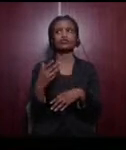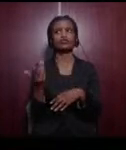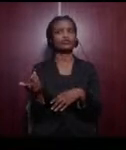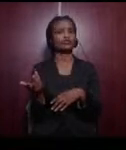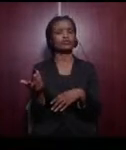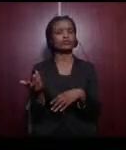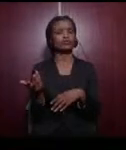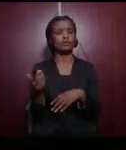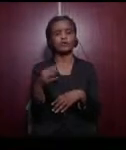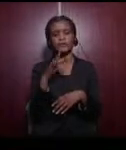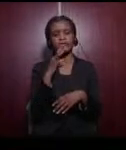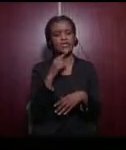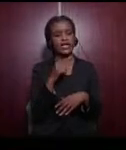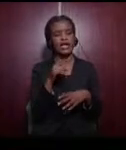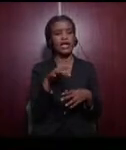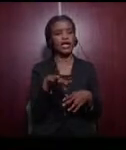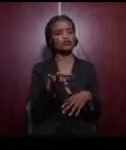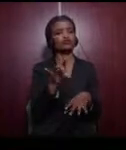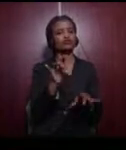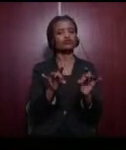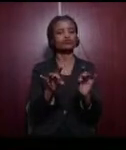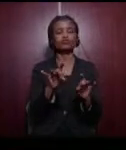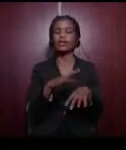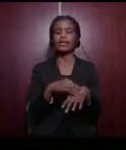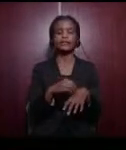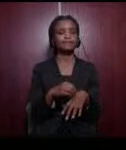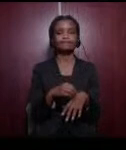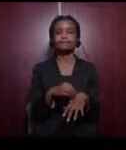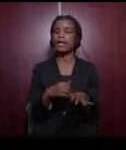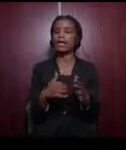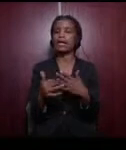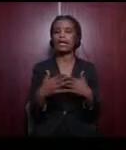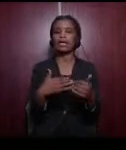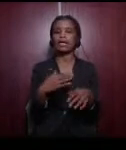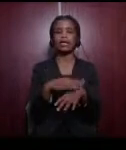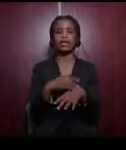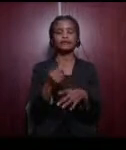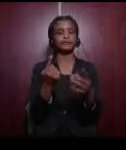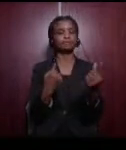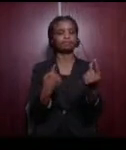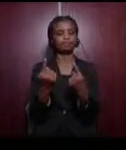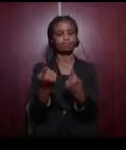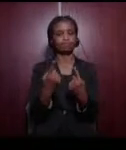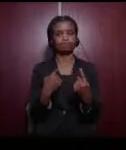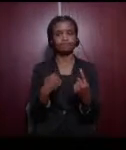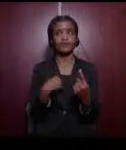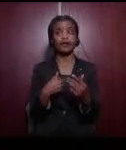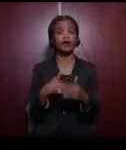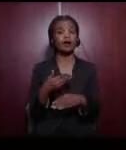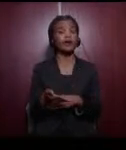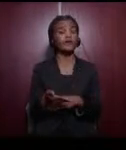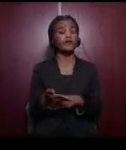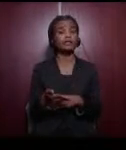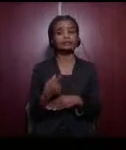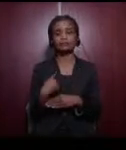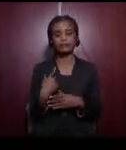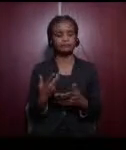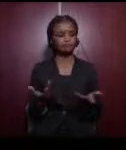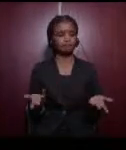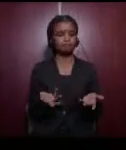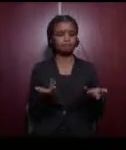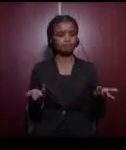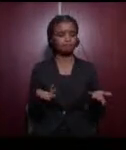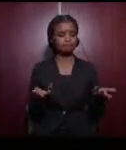unkate any age and guza wonka ma age game. But after that, I'm getting stuck with them because, and then, I